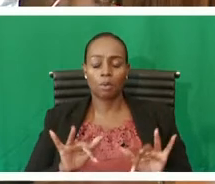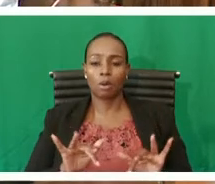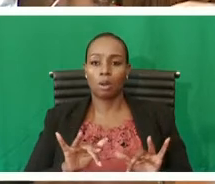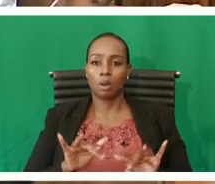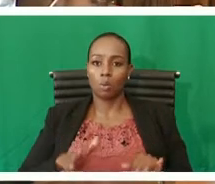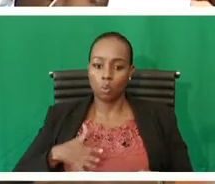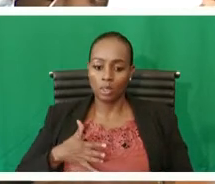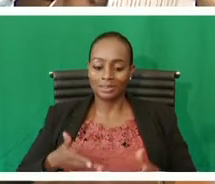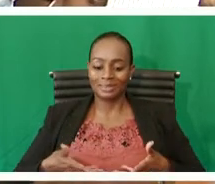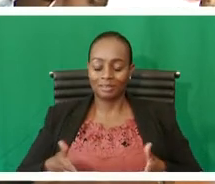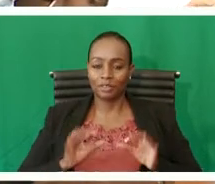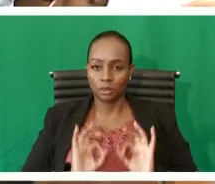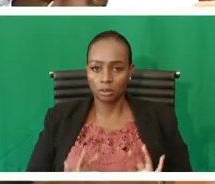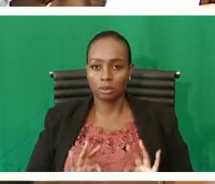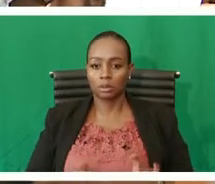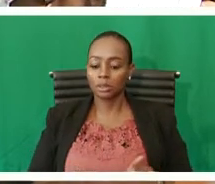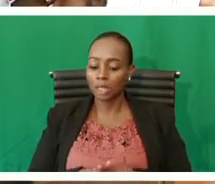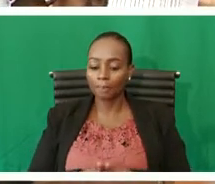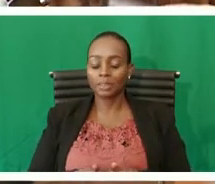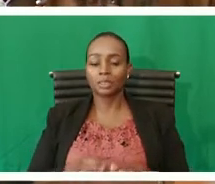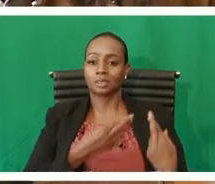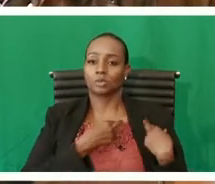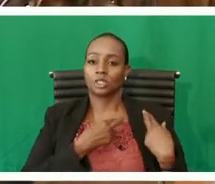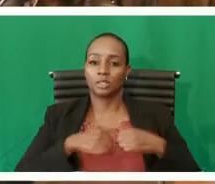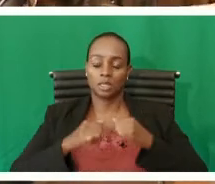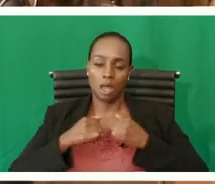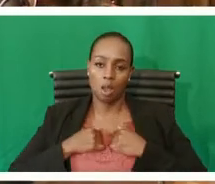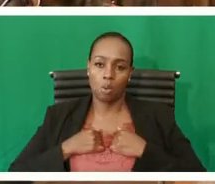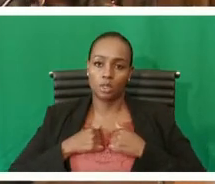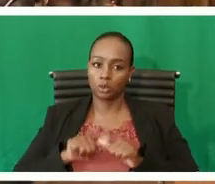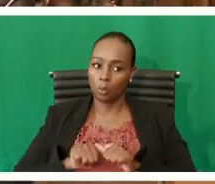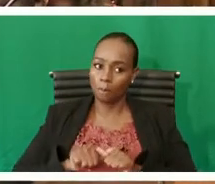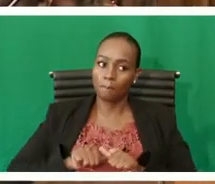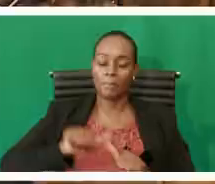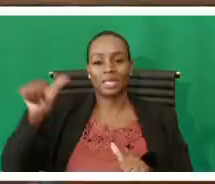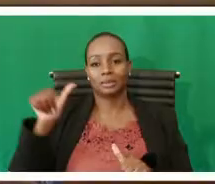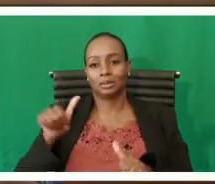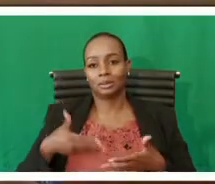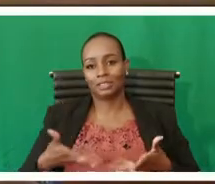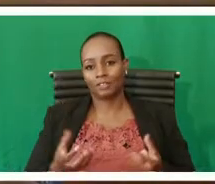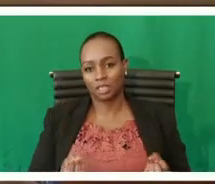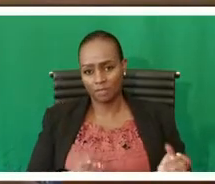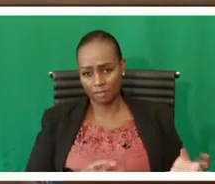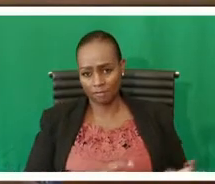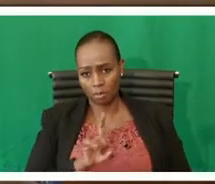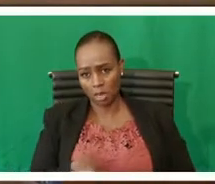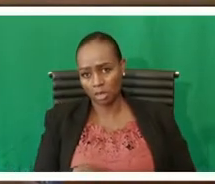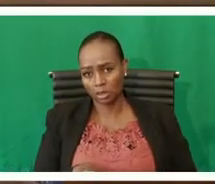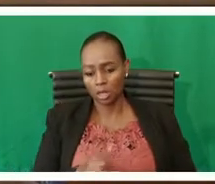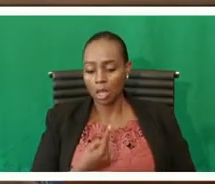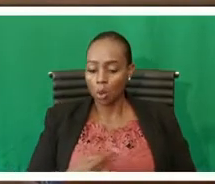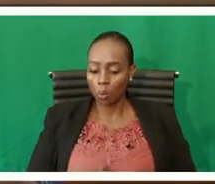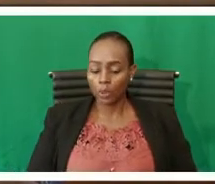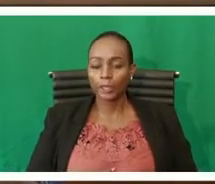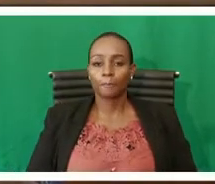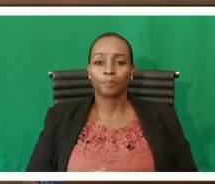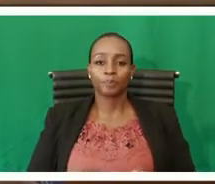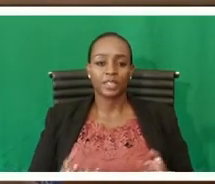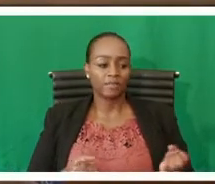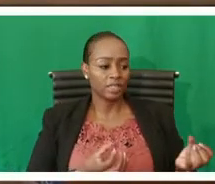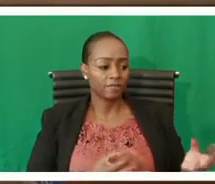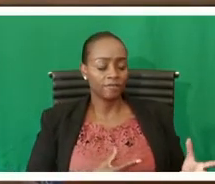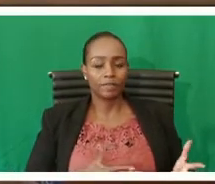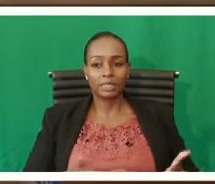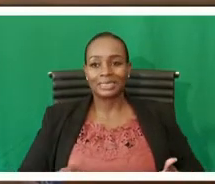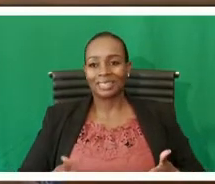and it is our responsibility to give them the best they deserve. We are providing various services,